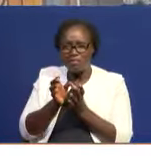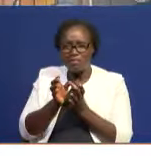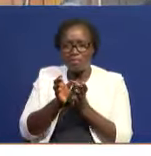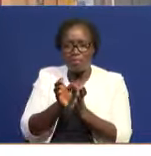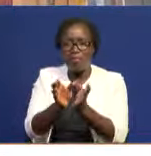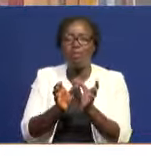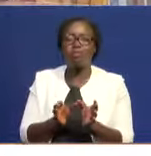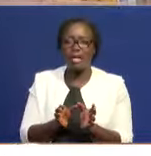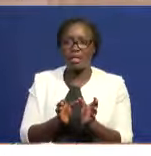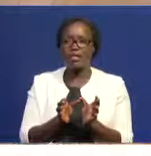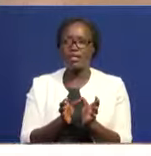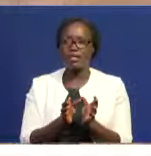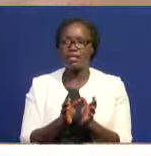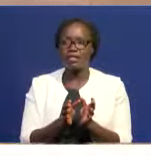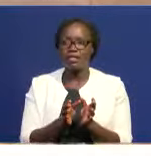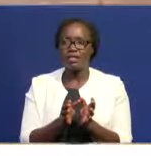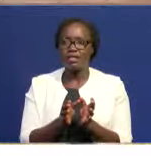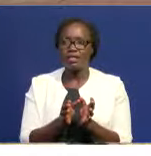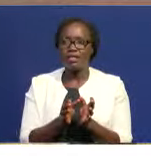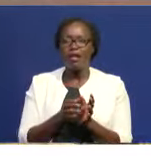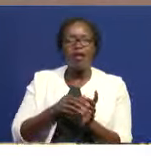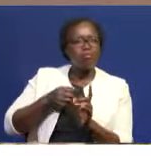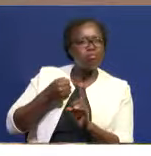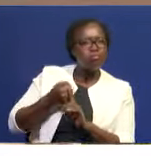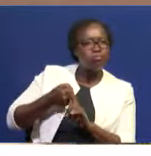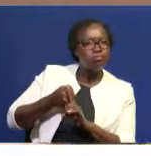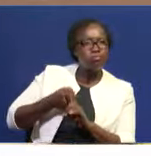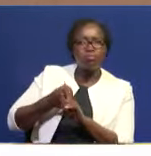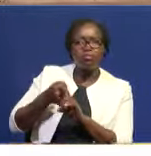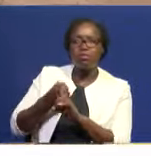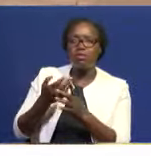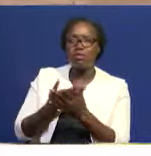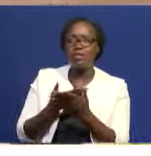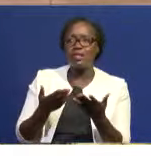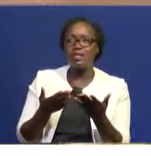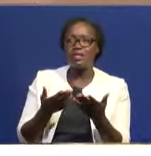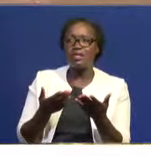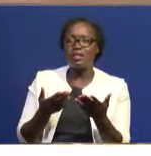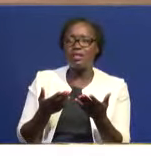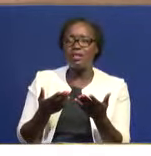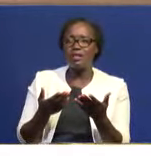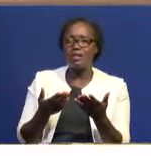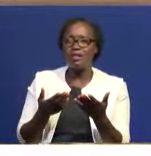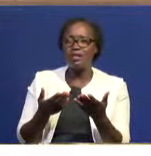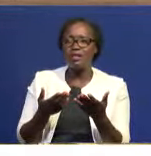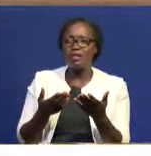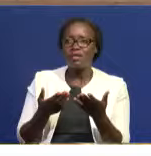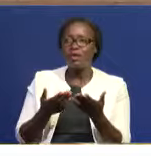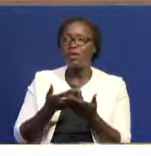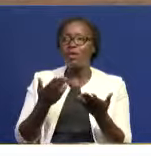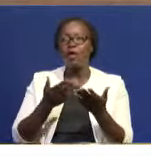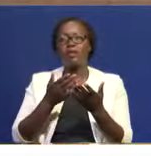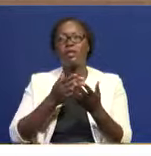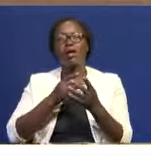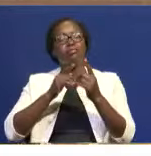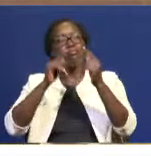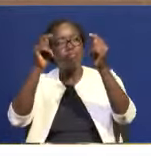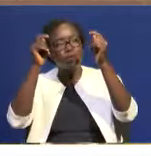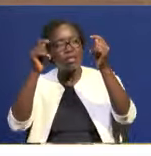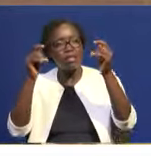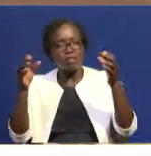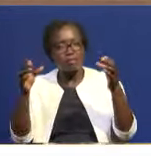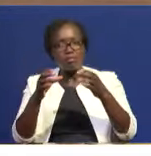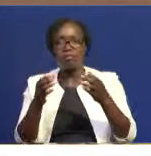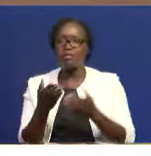back. As you can see, they're lobbing from down here all the way to where the protesters are